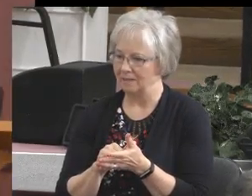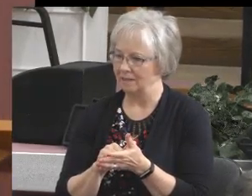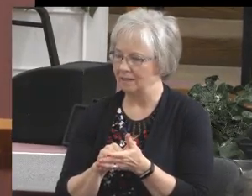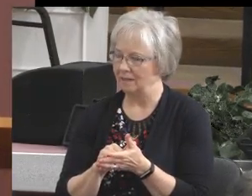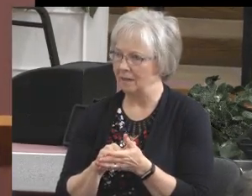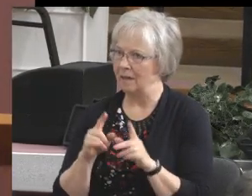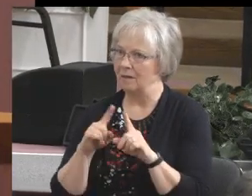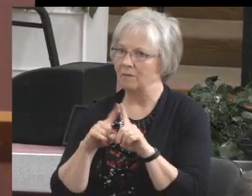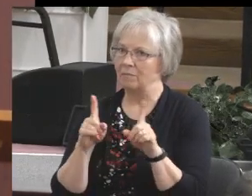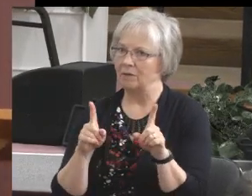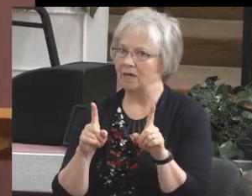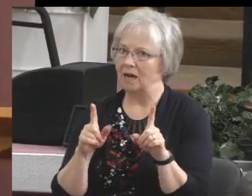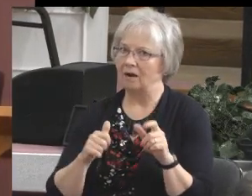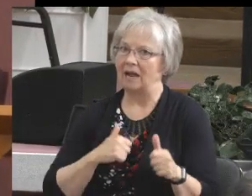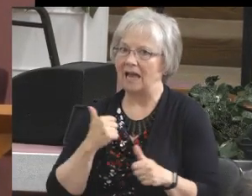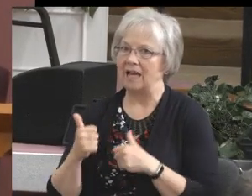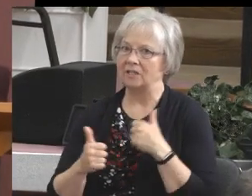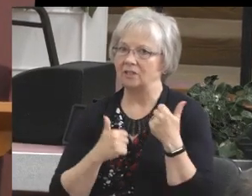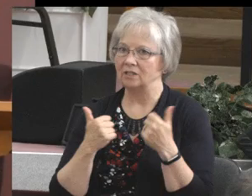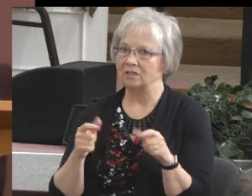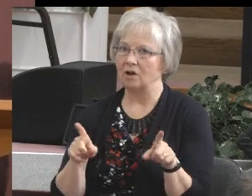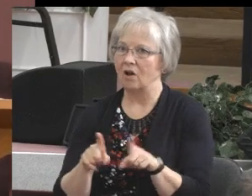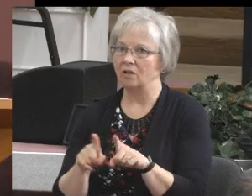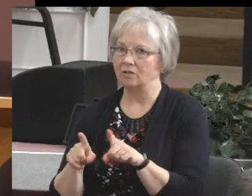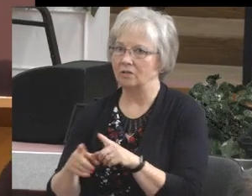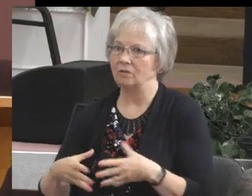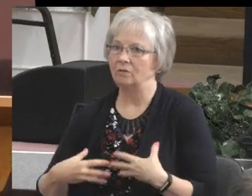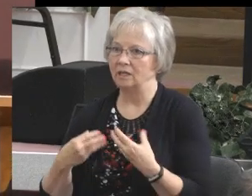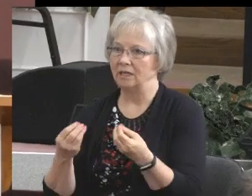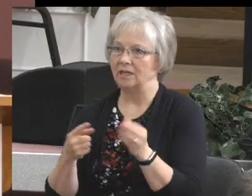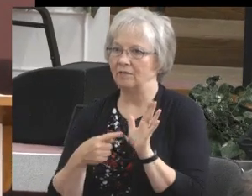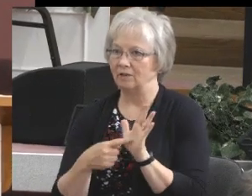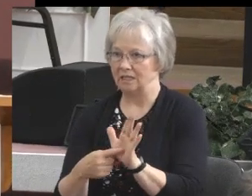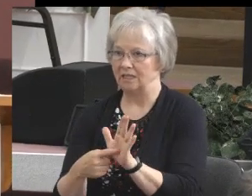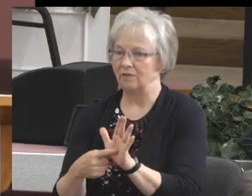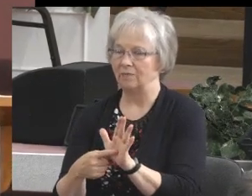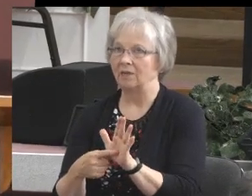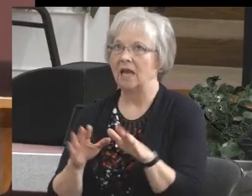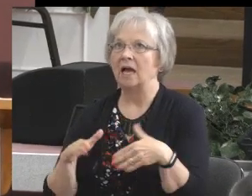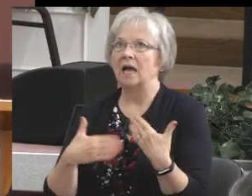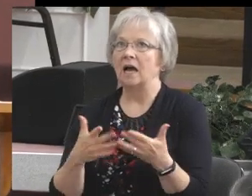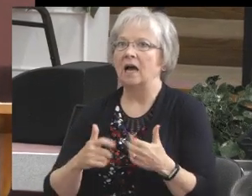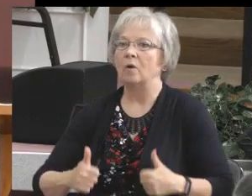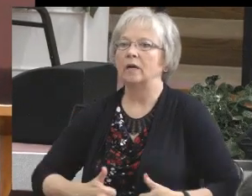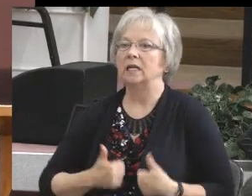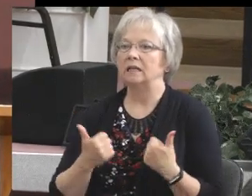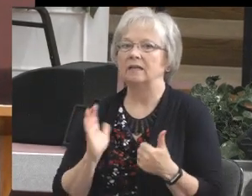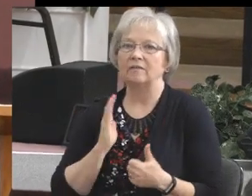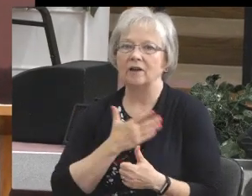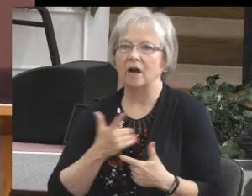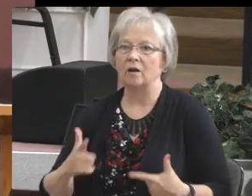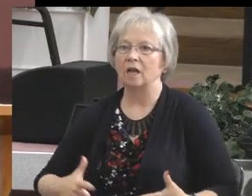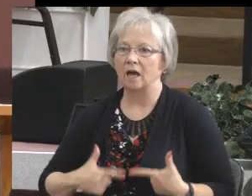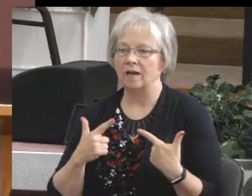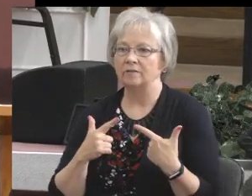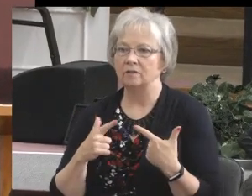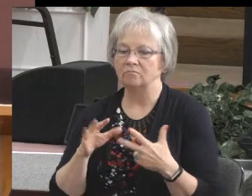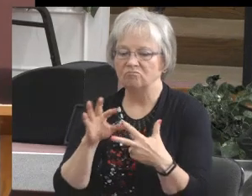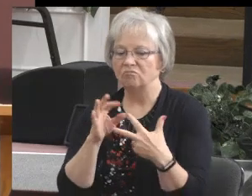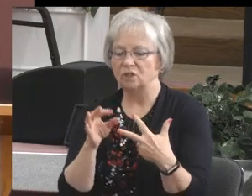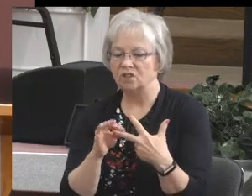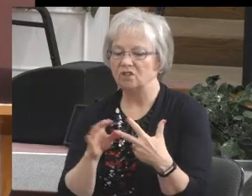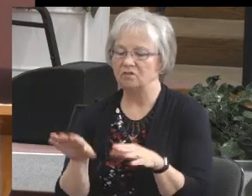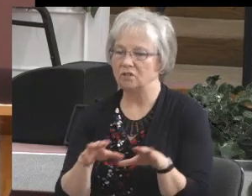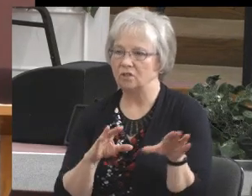But our actions also give us an identity. How we live our lives, the things we choose to do or not to do,